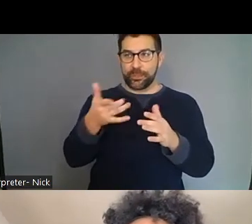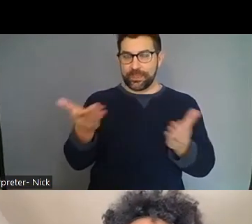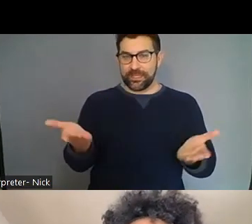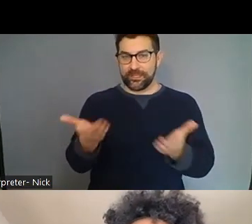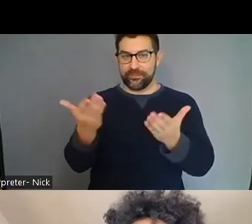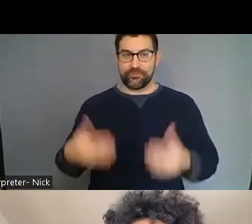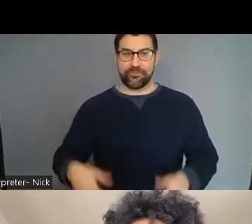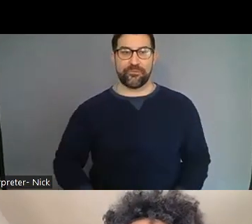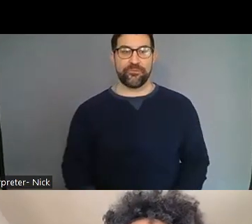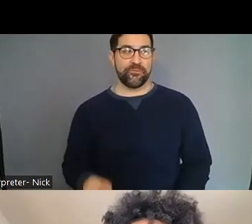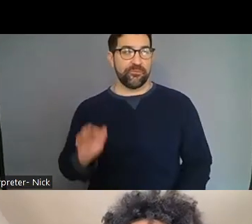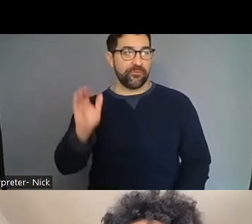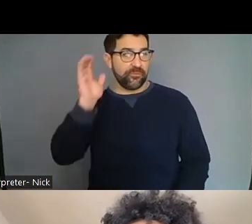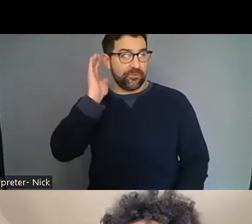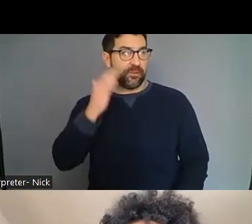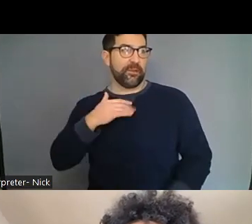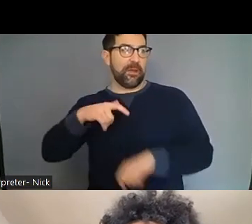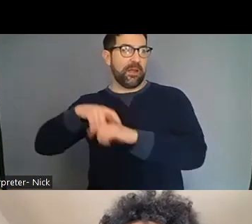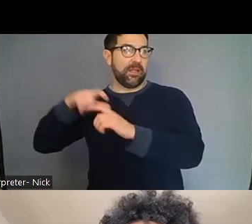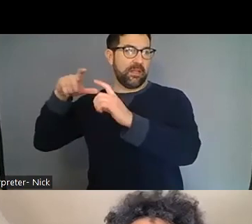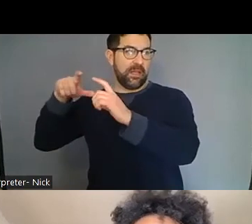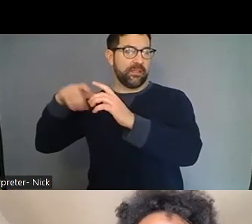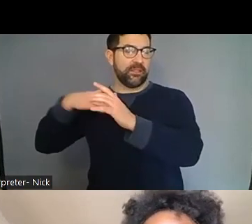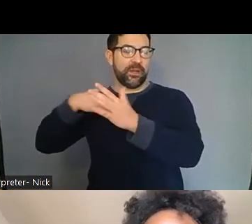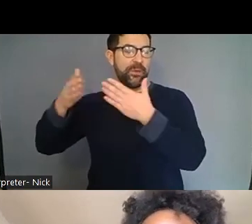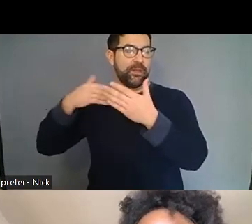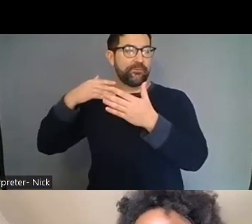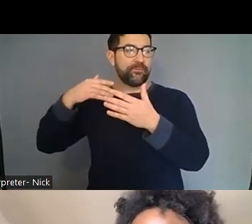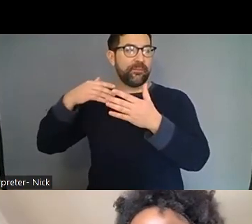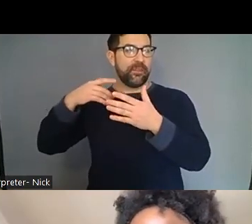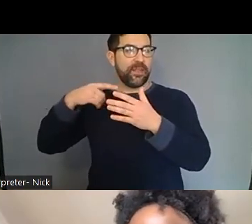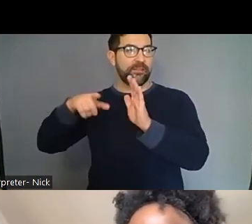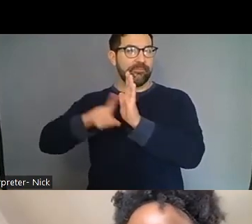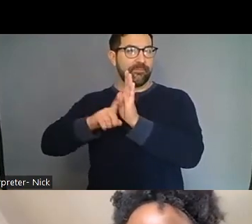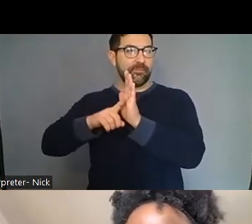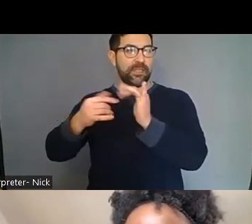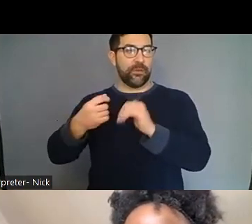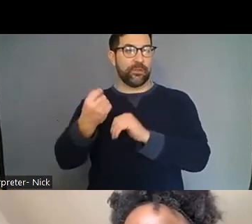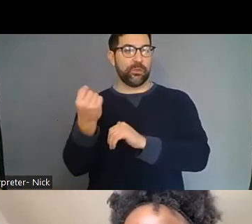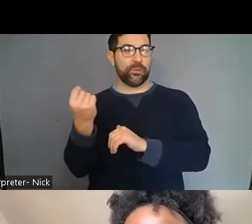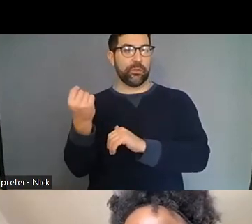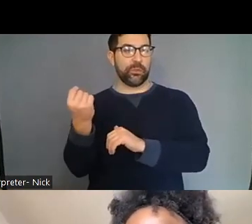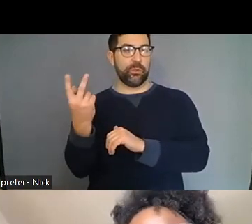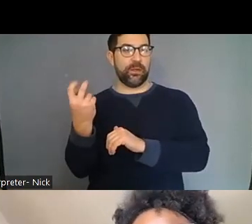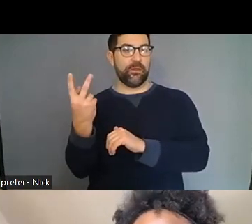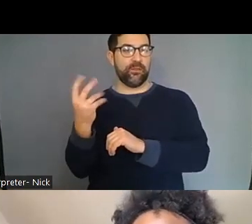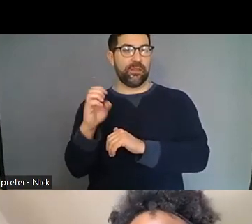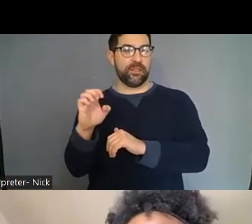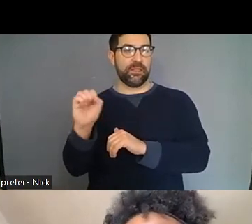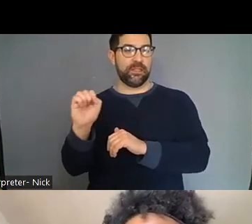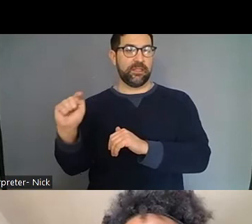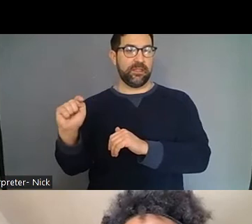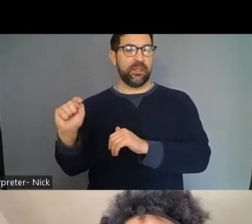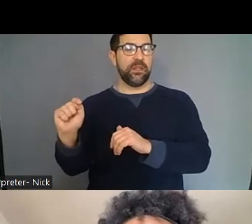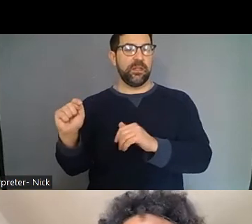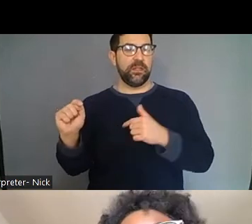you're listening, that's my clock. Those are the chimes. But, so that signals that it's 12 p.m. Eastern Standard Time. And we